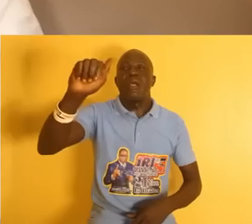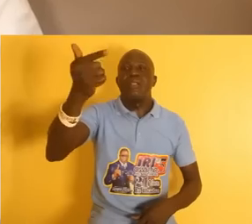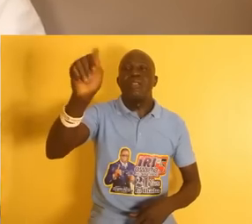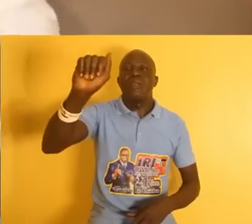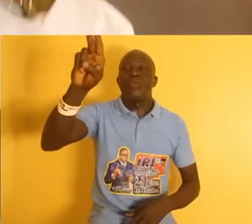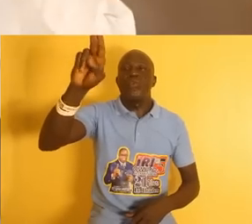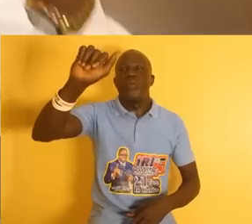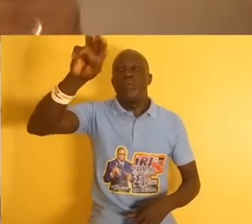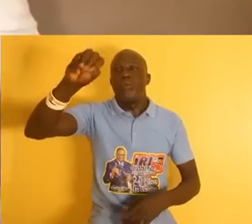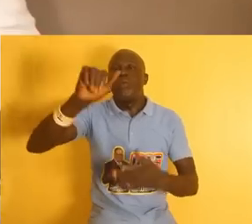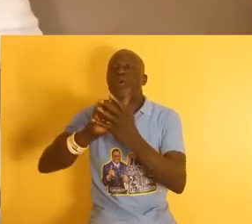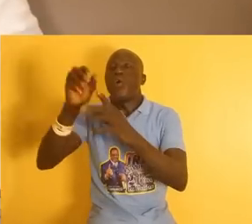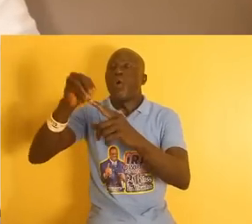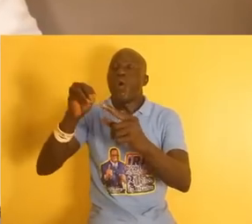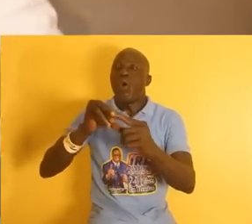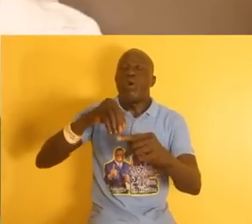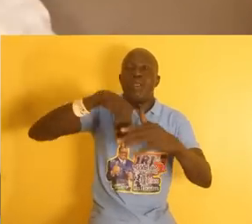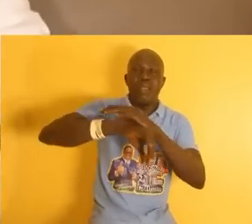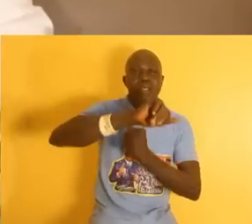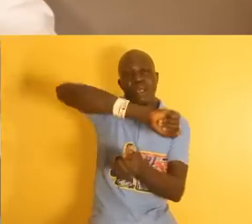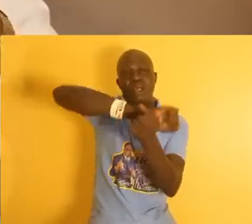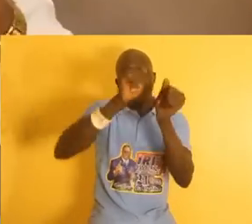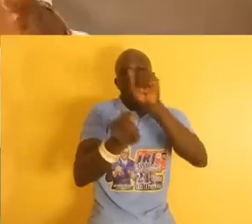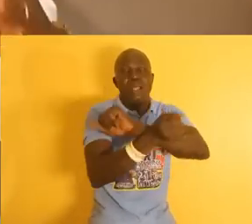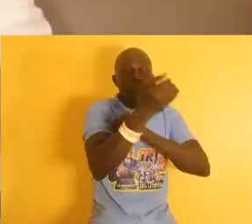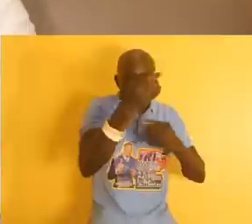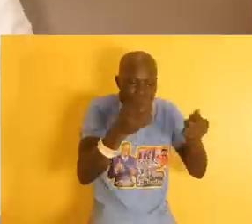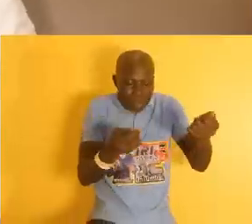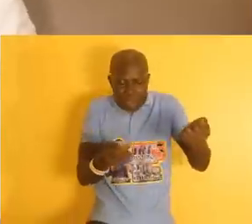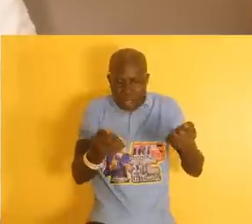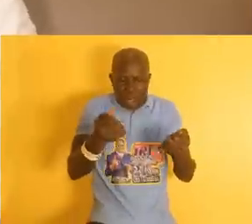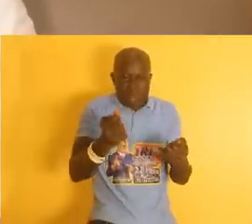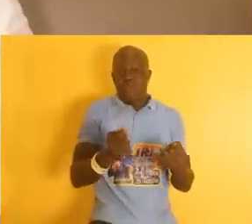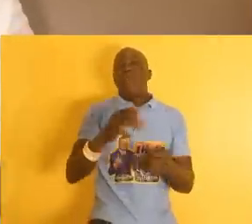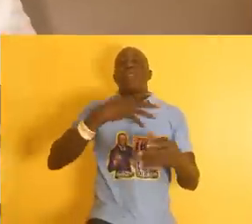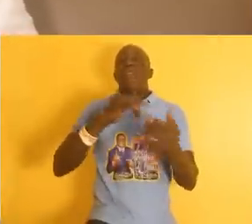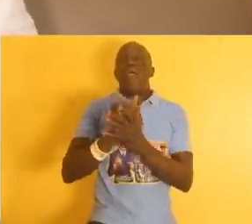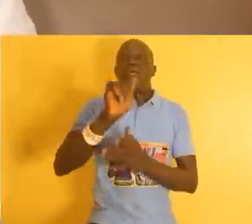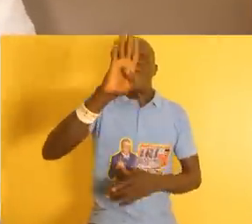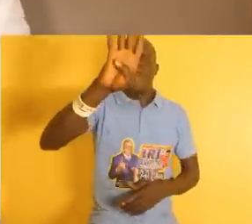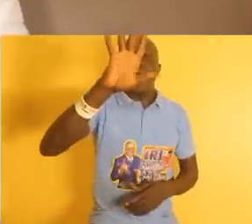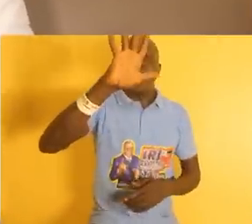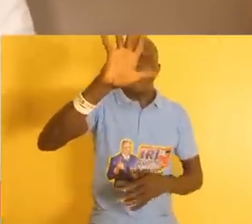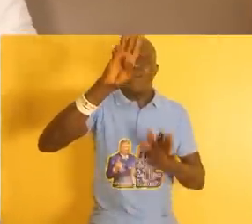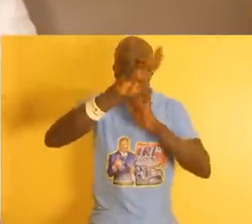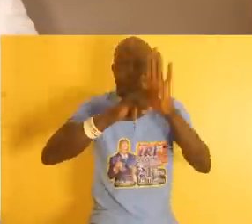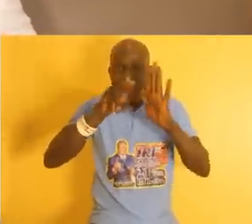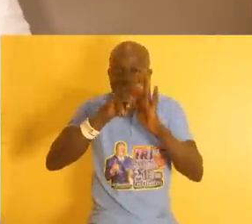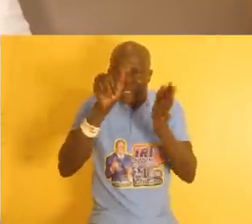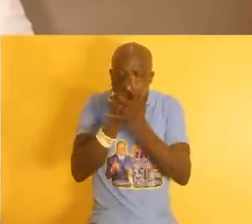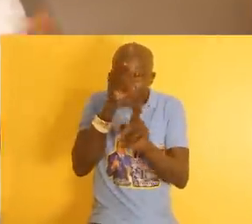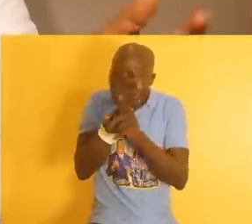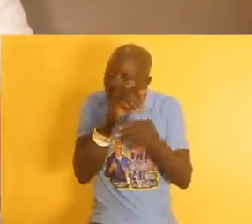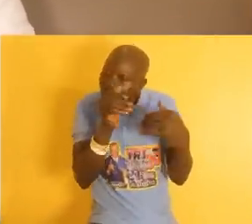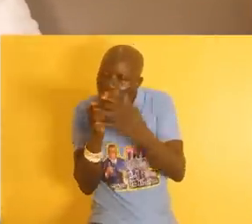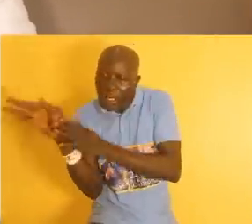Shagam, Abeokuta, from Abeokuta, lati Interchange, from Interchange, drive like 4 or 5 minutes. About 4 or 5 minutes. What is the signboard? You will see the billboard there. Can you show what to them?